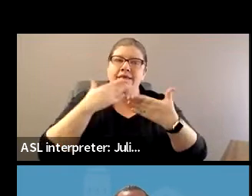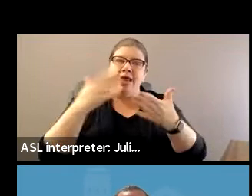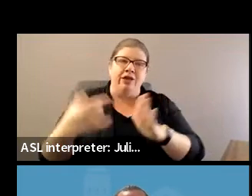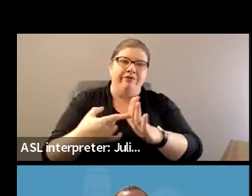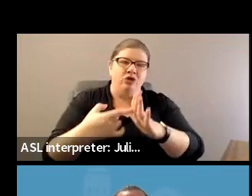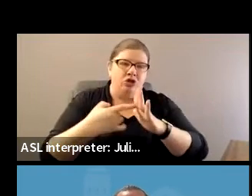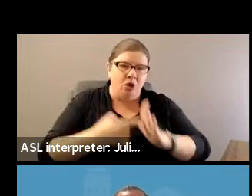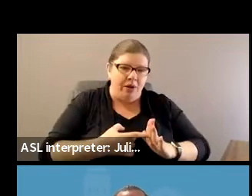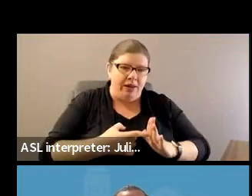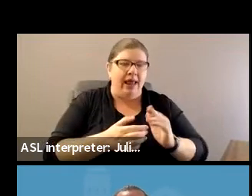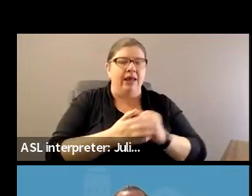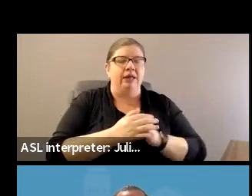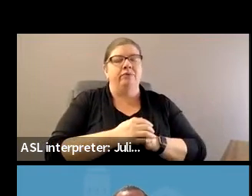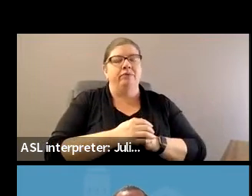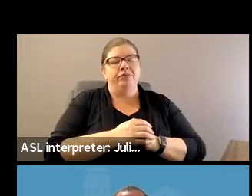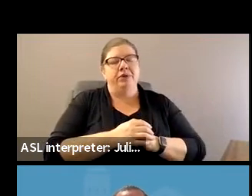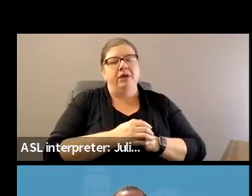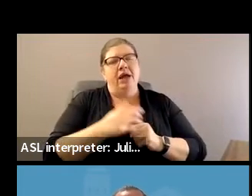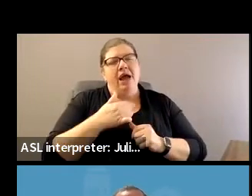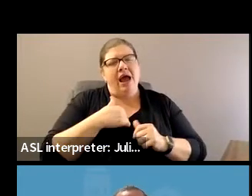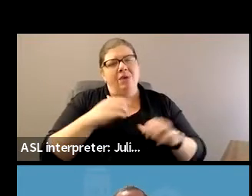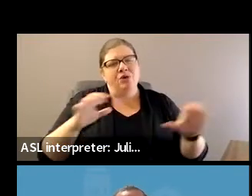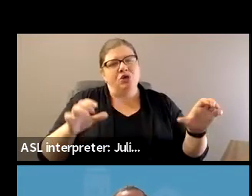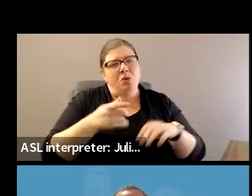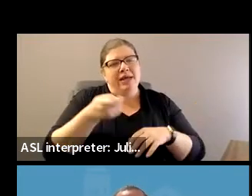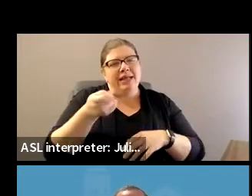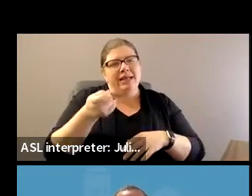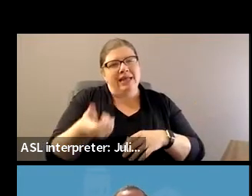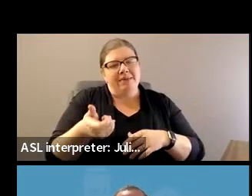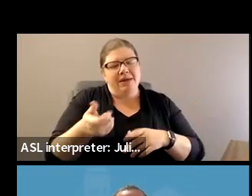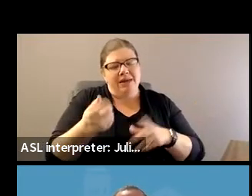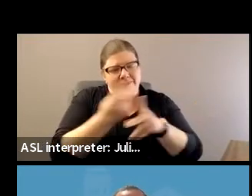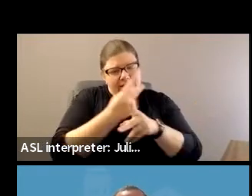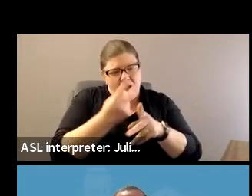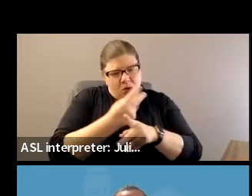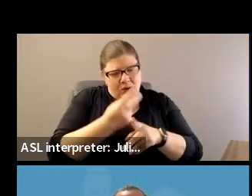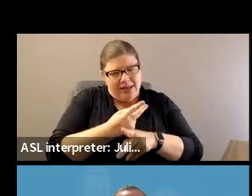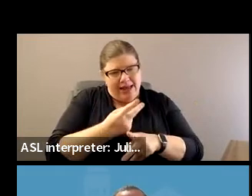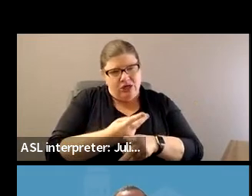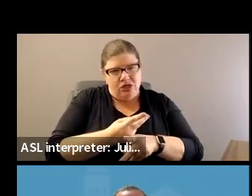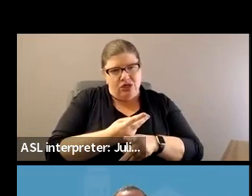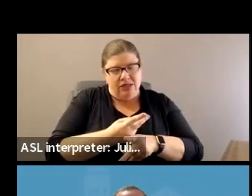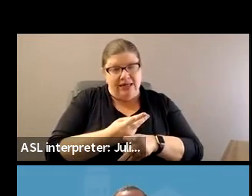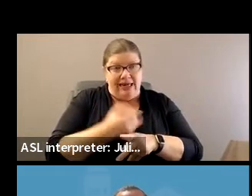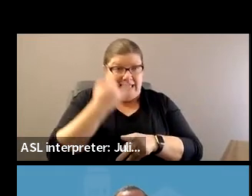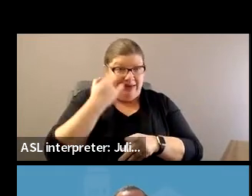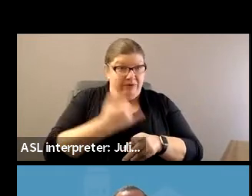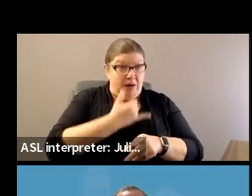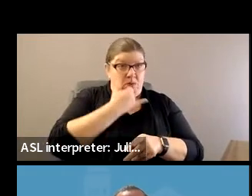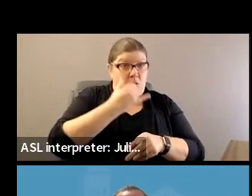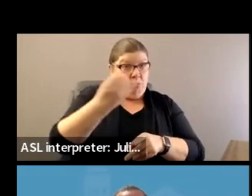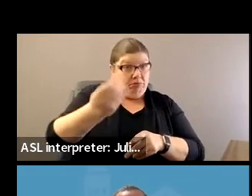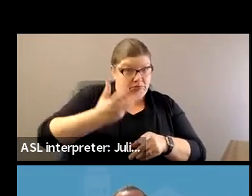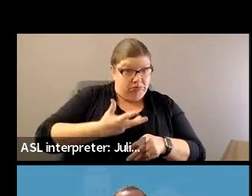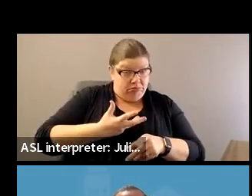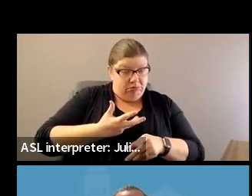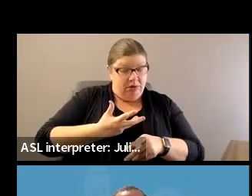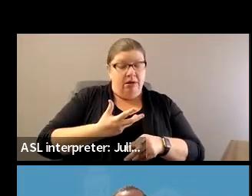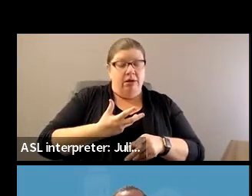that. And I was doing a little bit of calculation here, so please correct me. I just